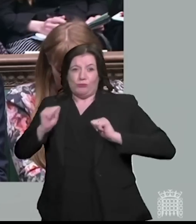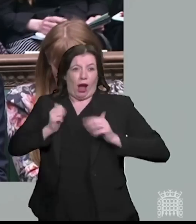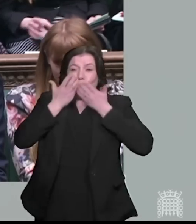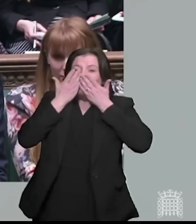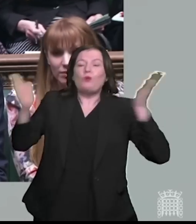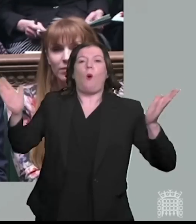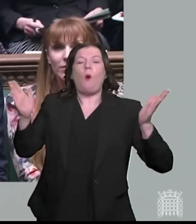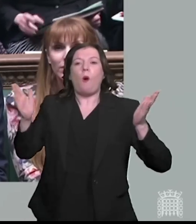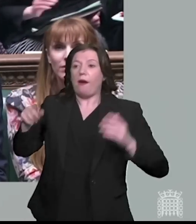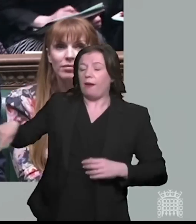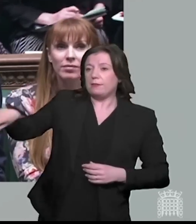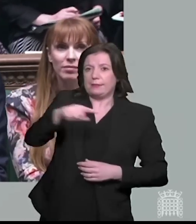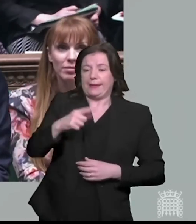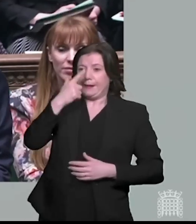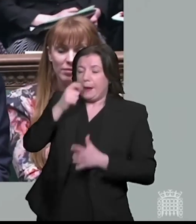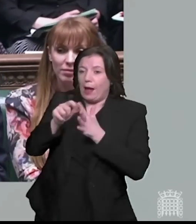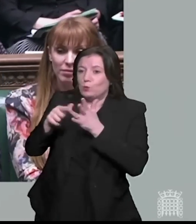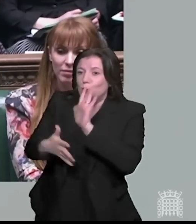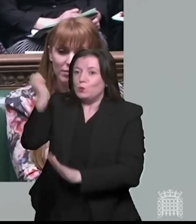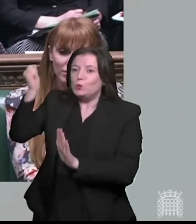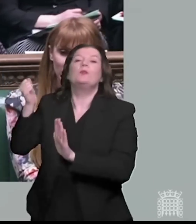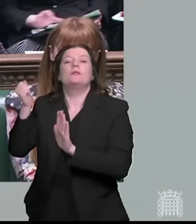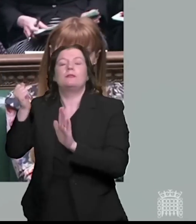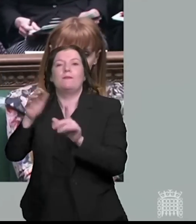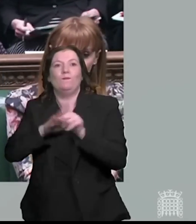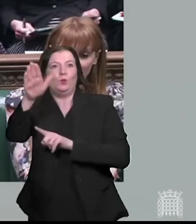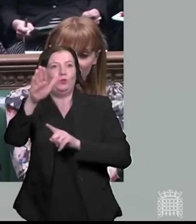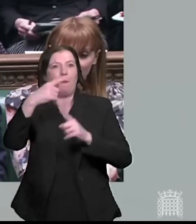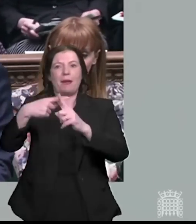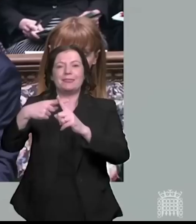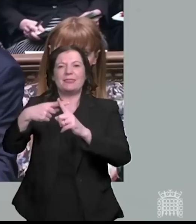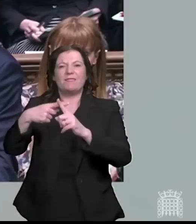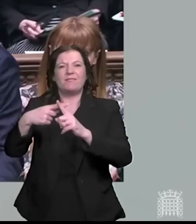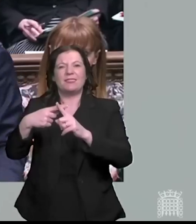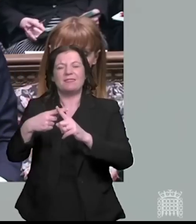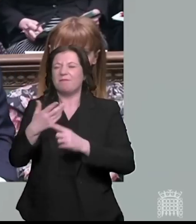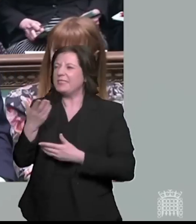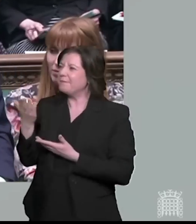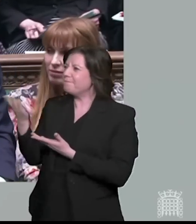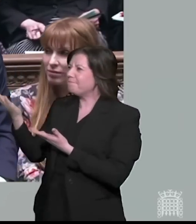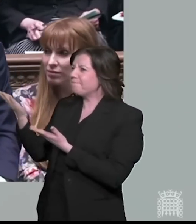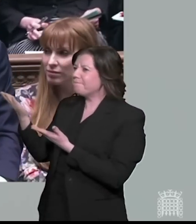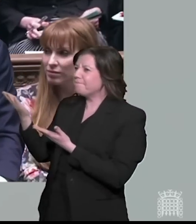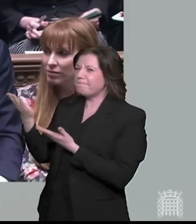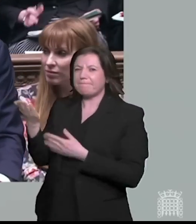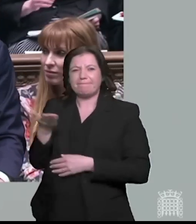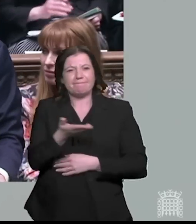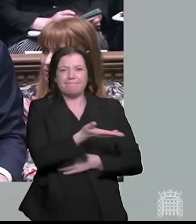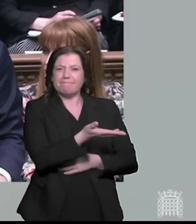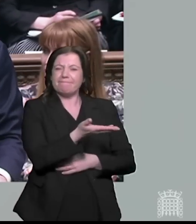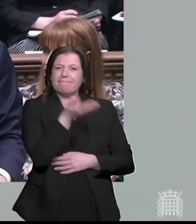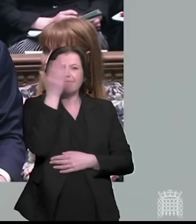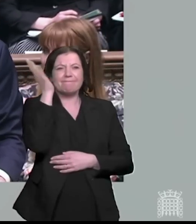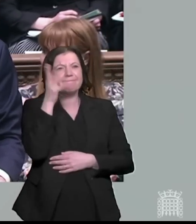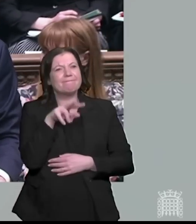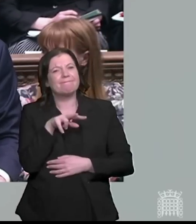community, matching their belief in the possibilities of the future. But, Madam Deputy Speaker, after today,